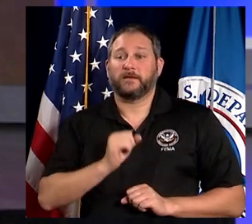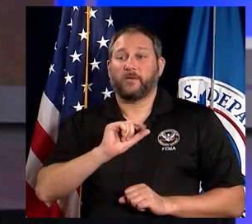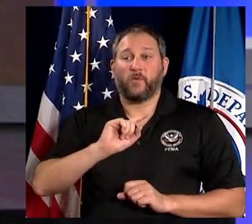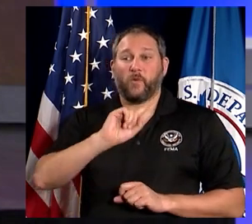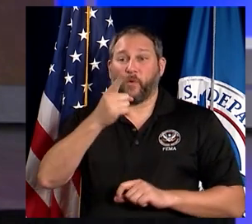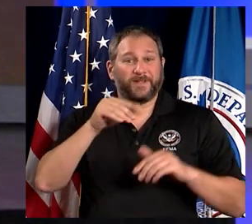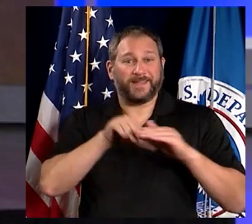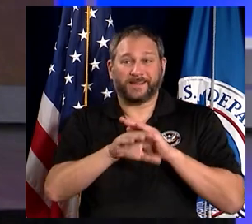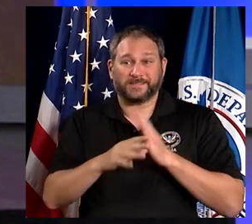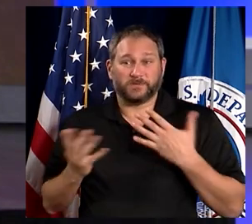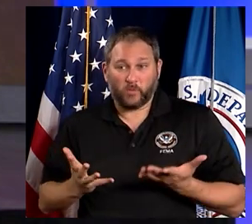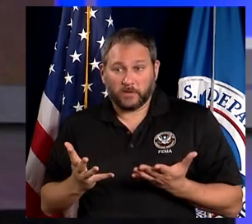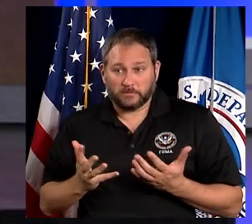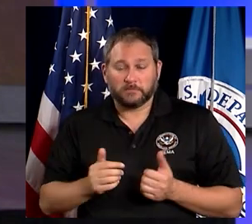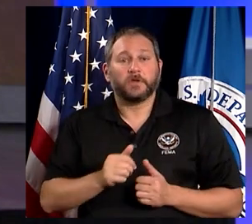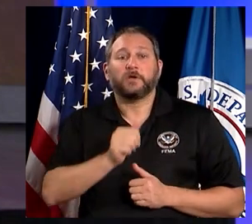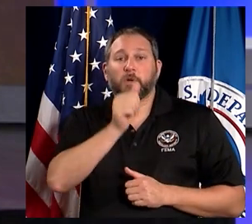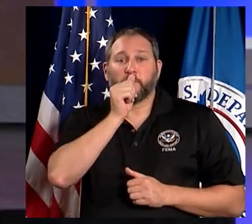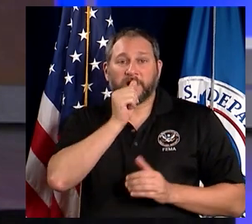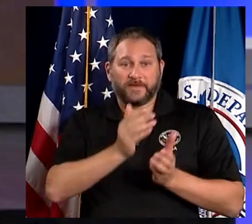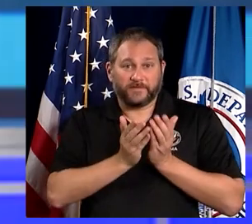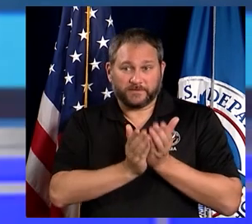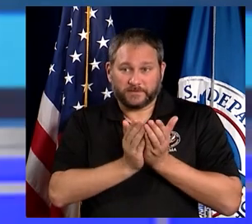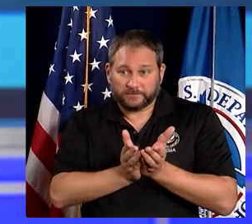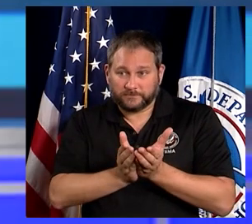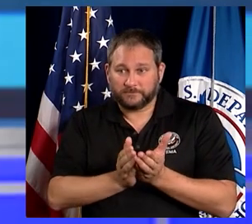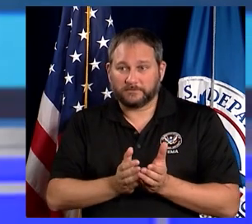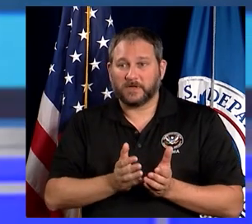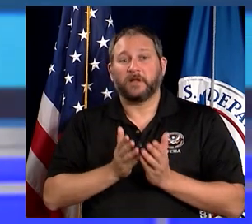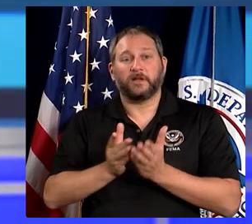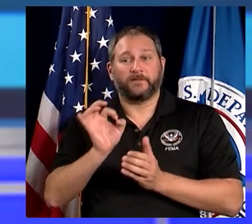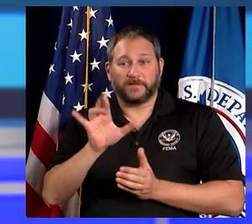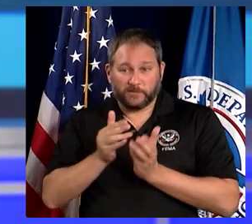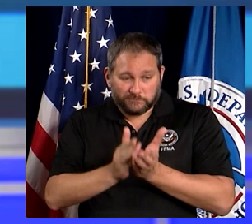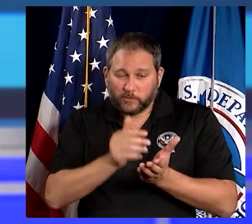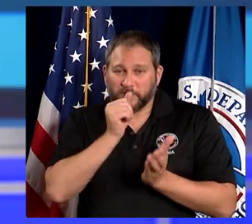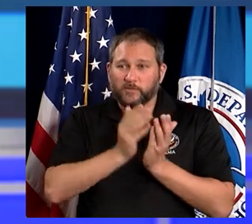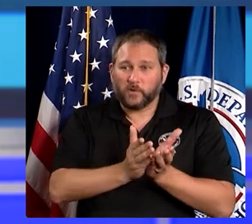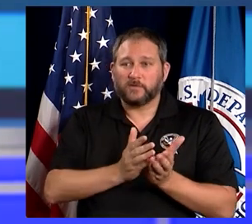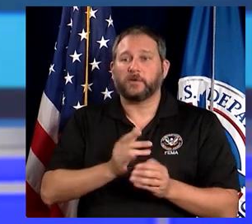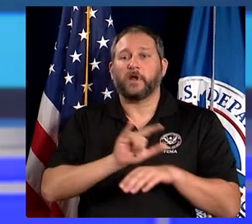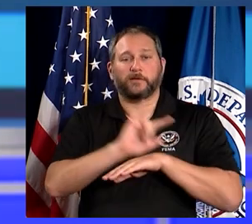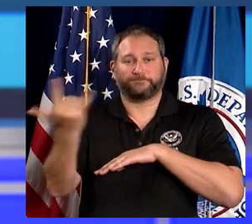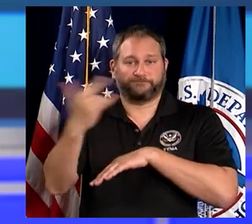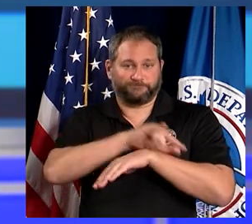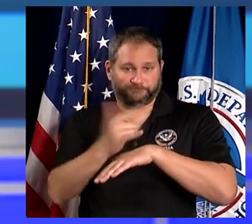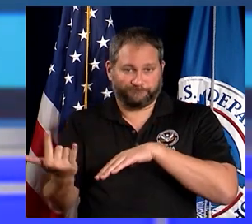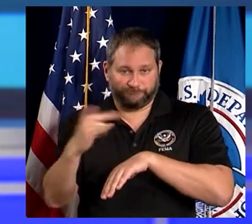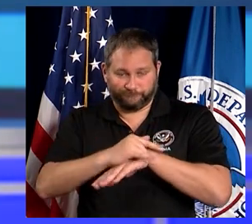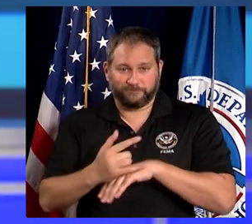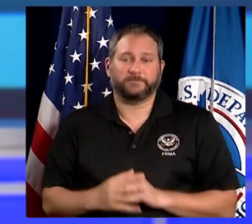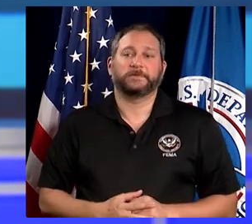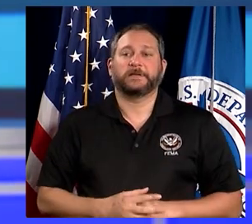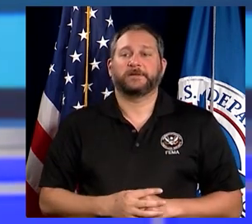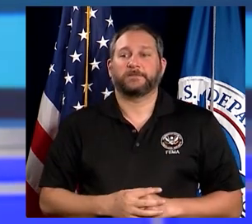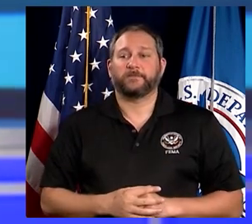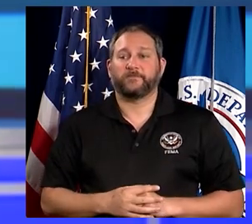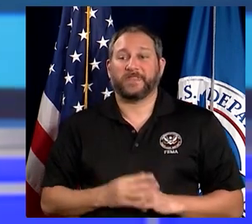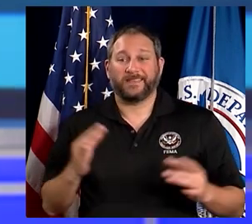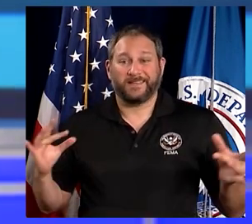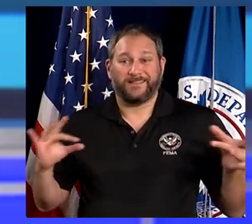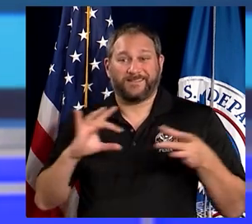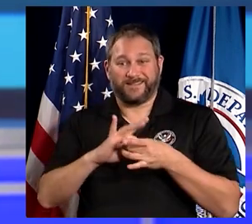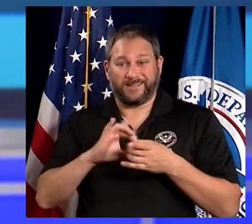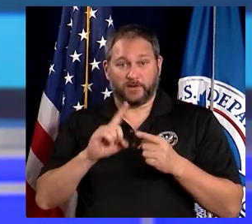end of the line, exposed to the ocean, connected to the United States through the island of Hatteras by a